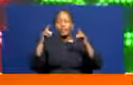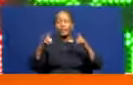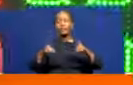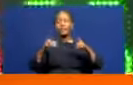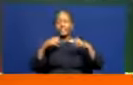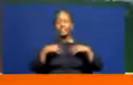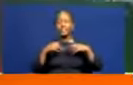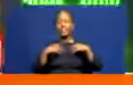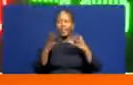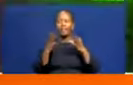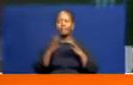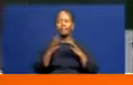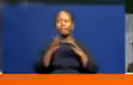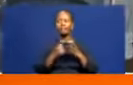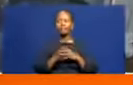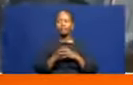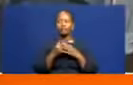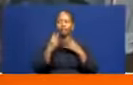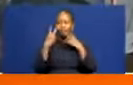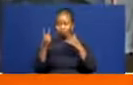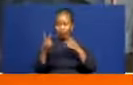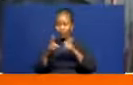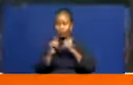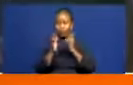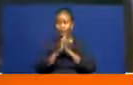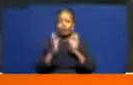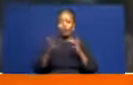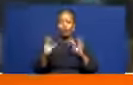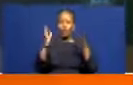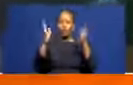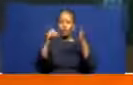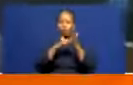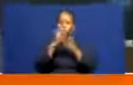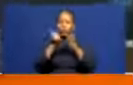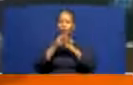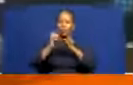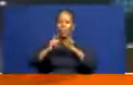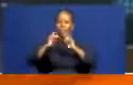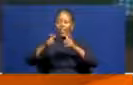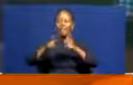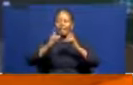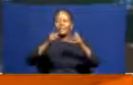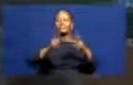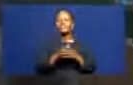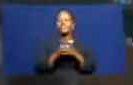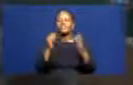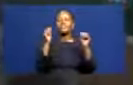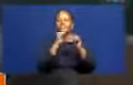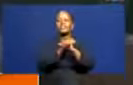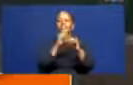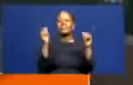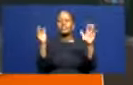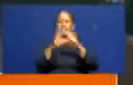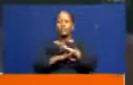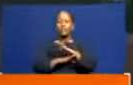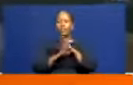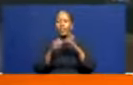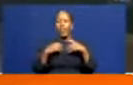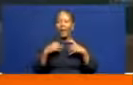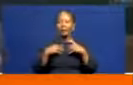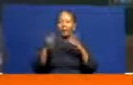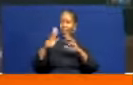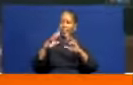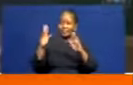Vibe going round. And of course, congratulations to all the awardees. His Excellency the Deputy President is already on the